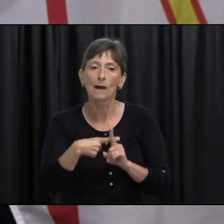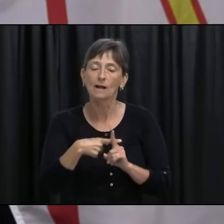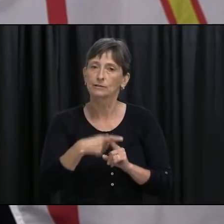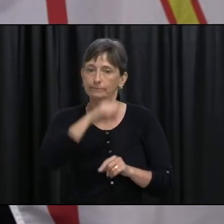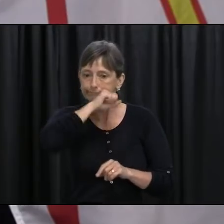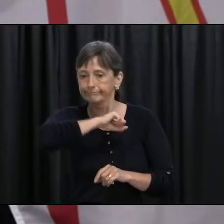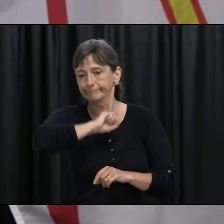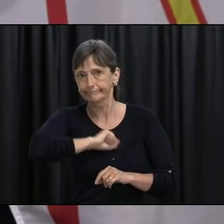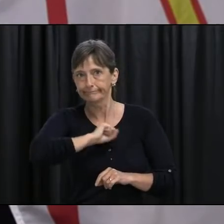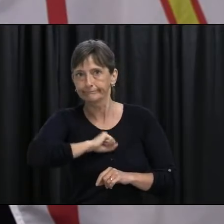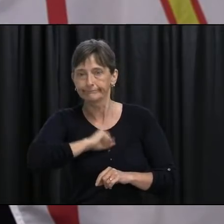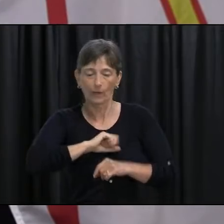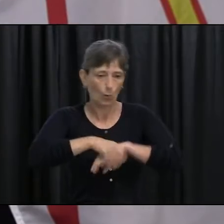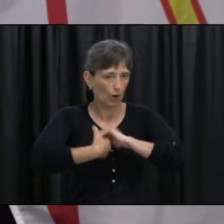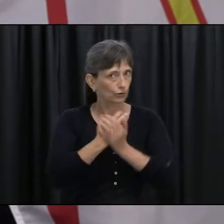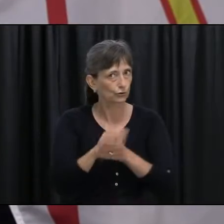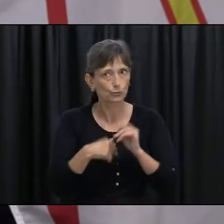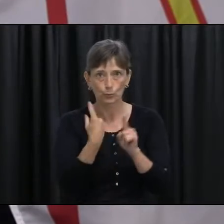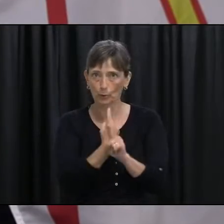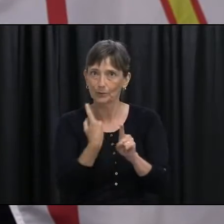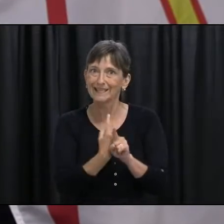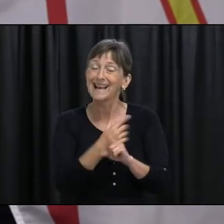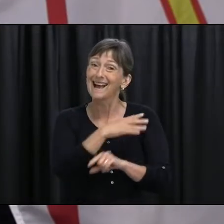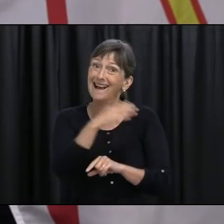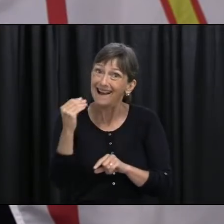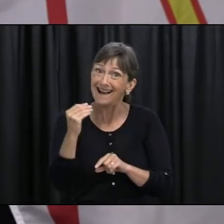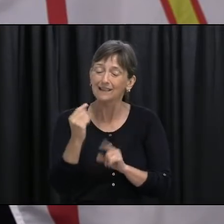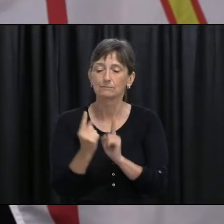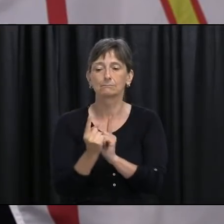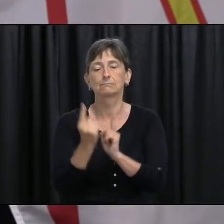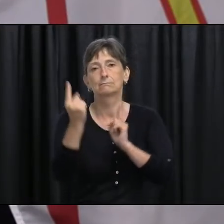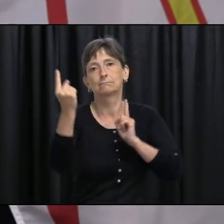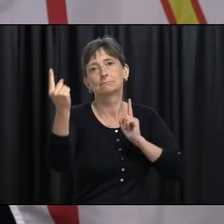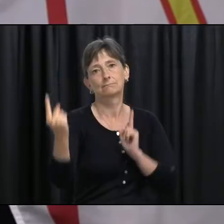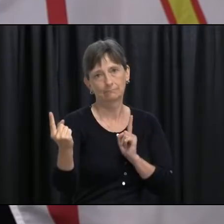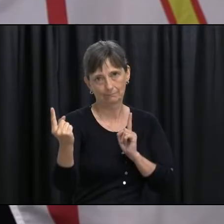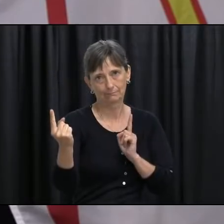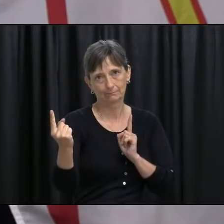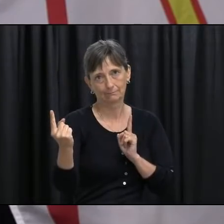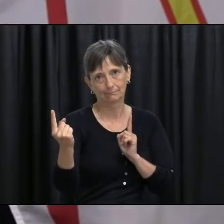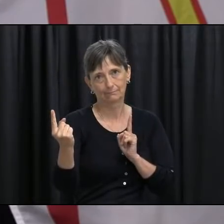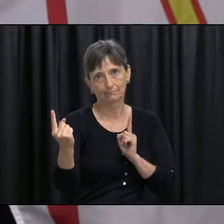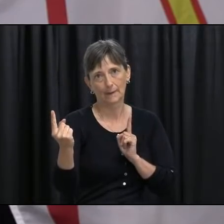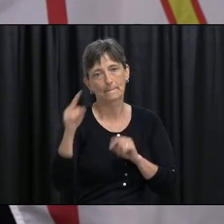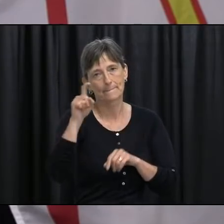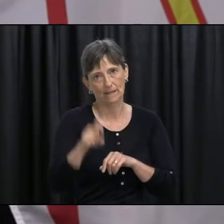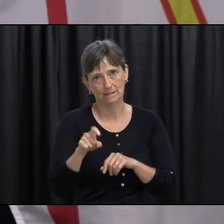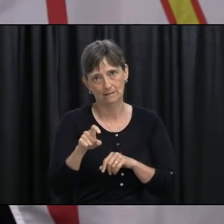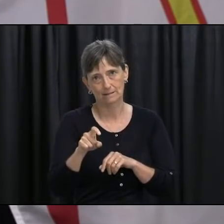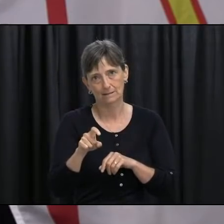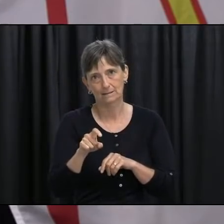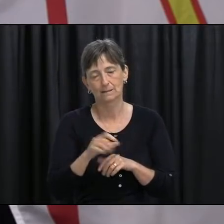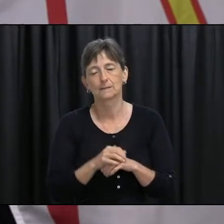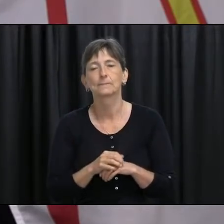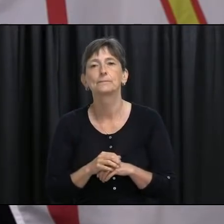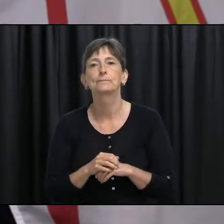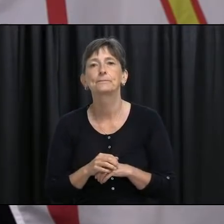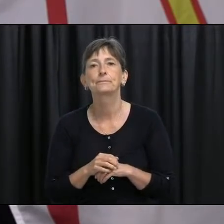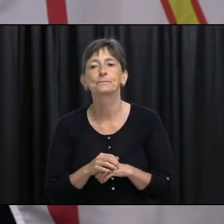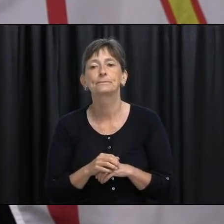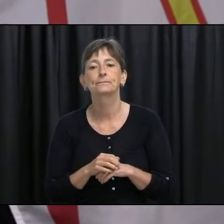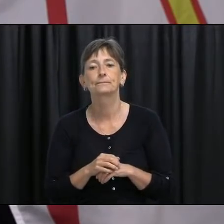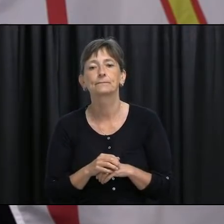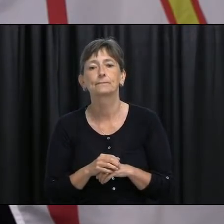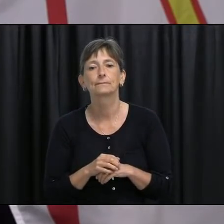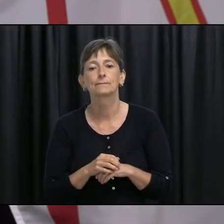sneeze etiquette and hand hygiene and can maintain a safe physical distance of at least 6 feet between them and